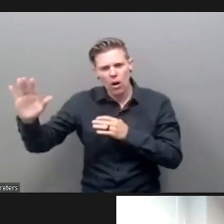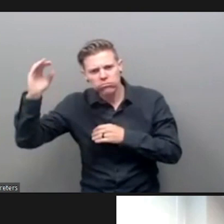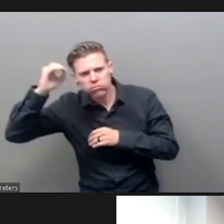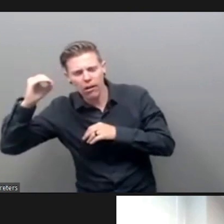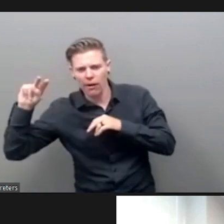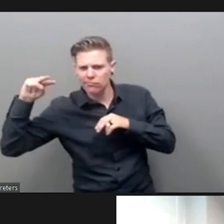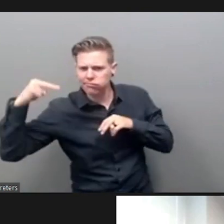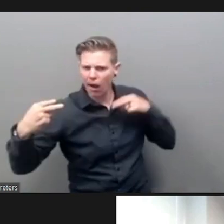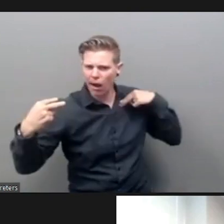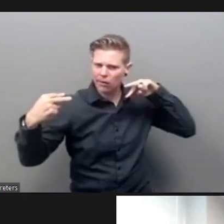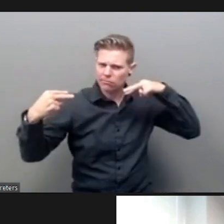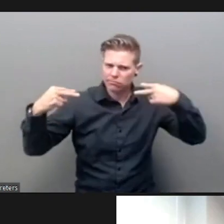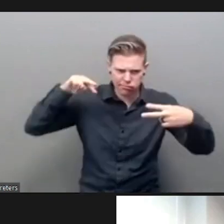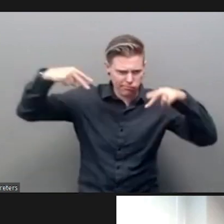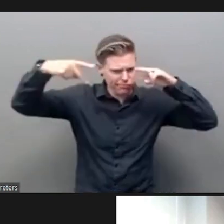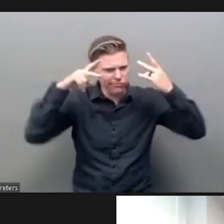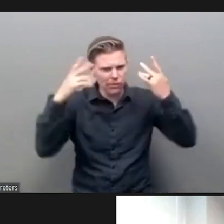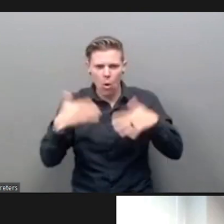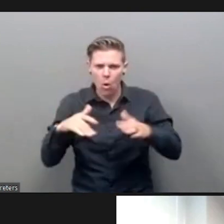couple weeks.